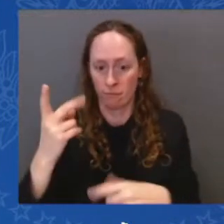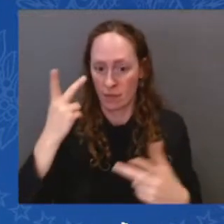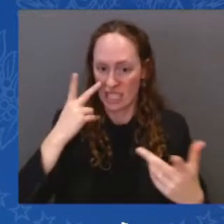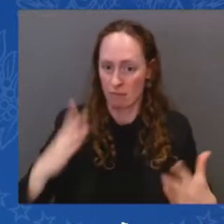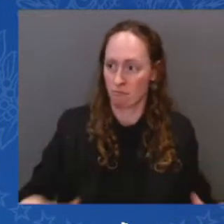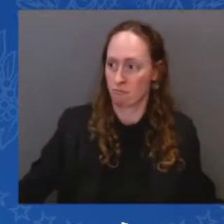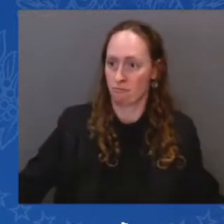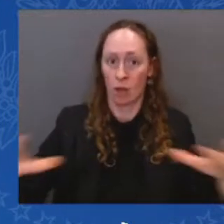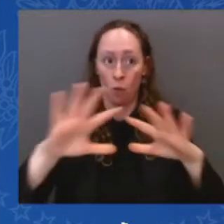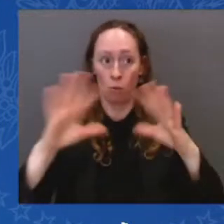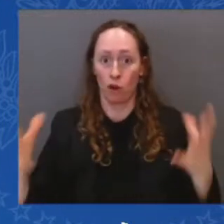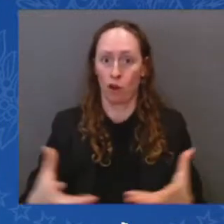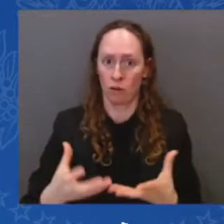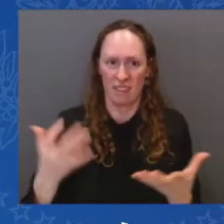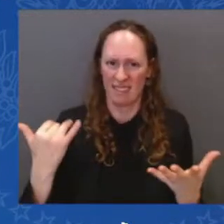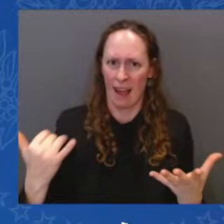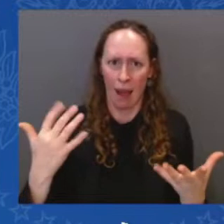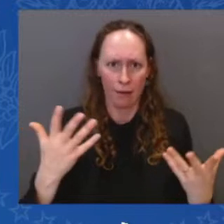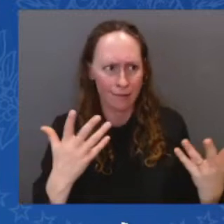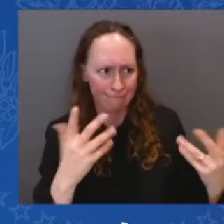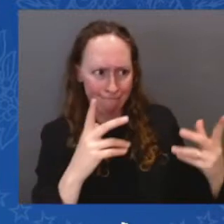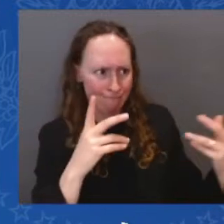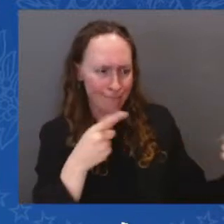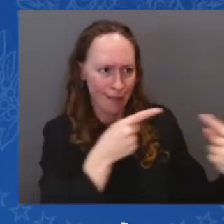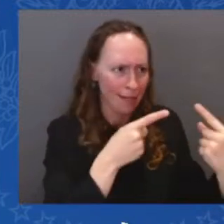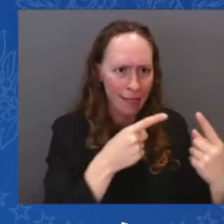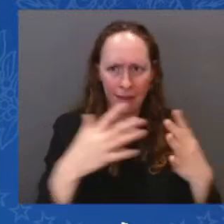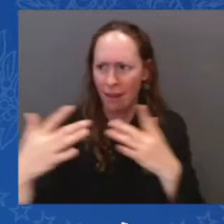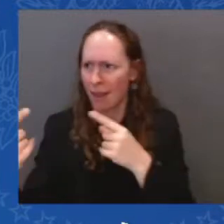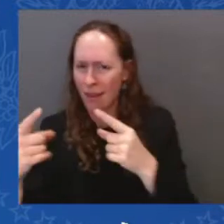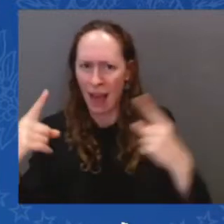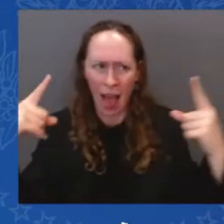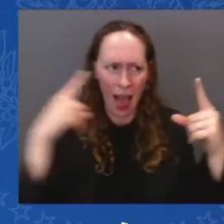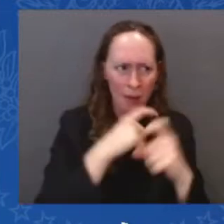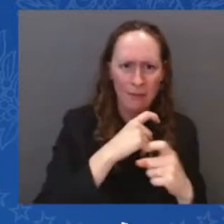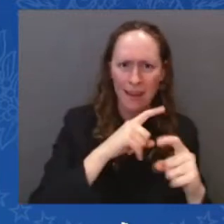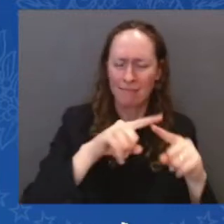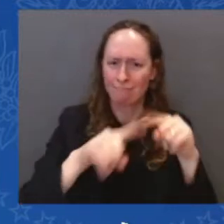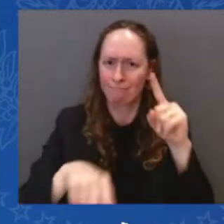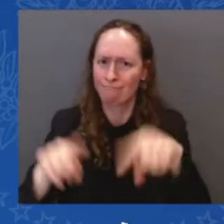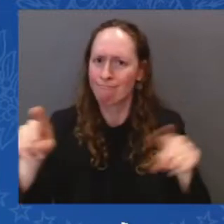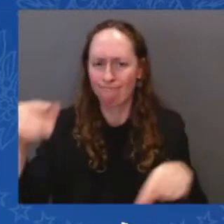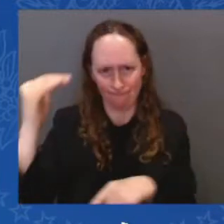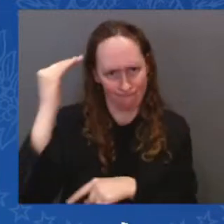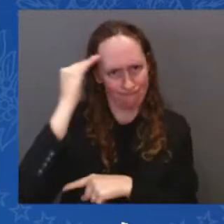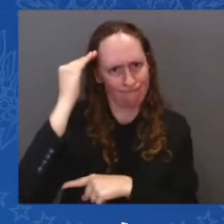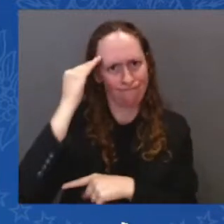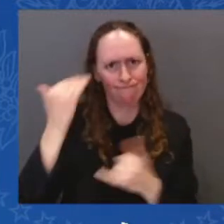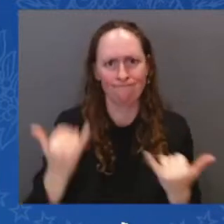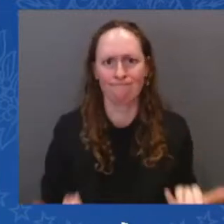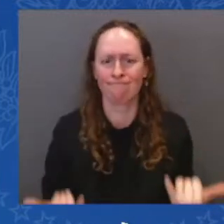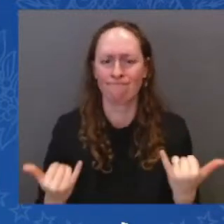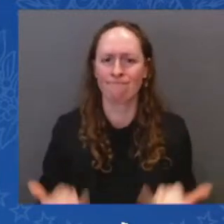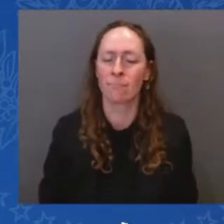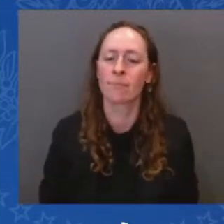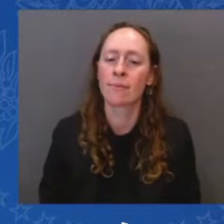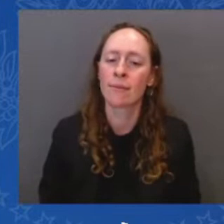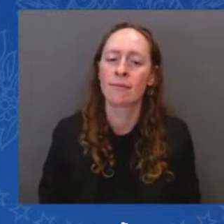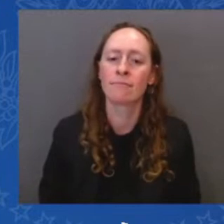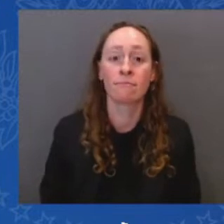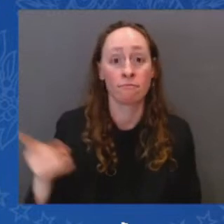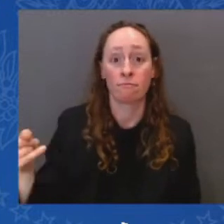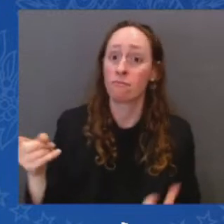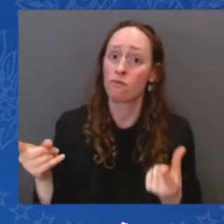time. He's been critical to strengthening America's existing alliances, from NATO to the